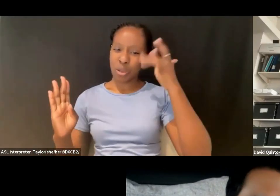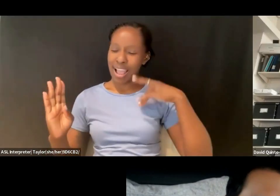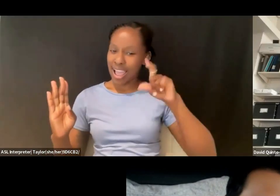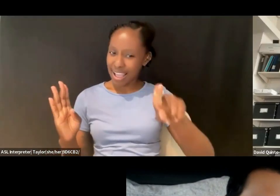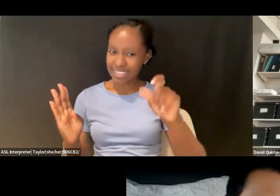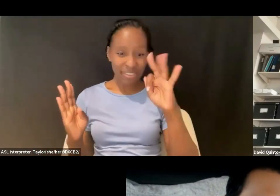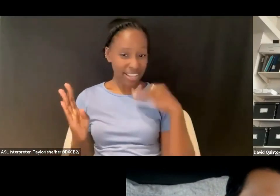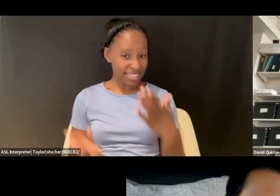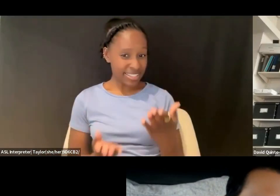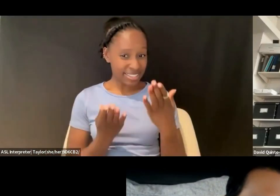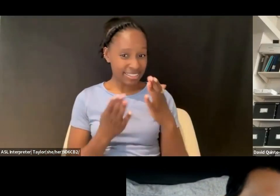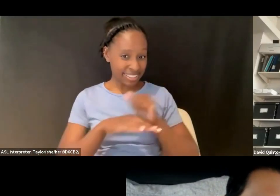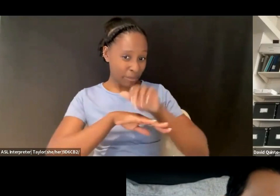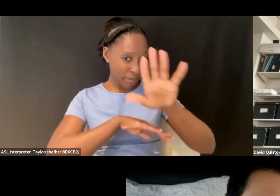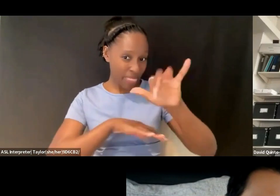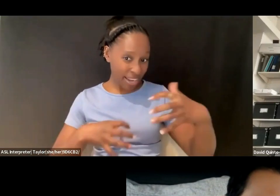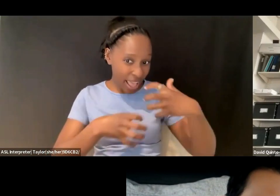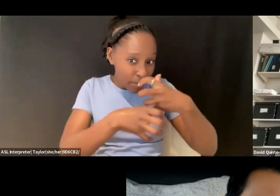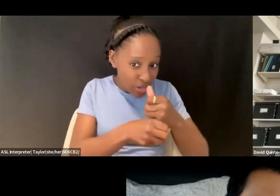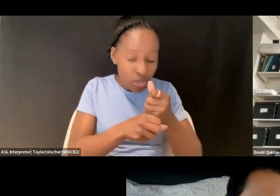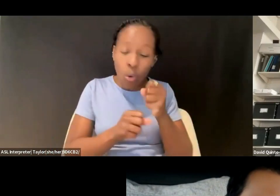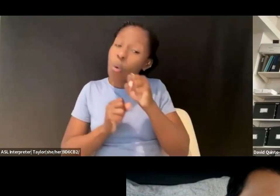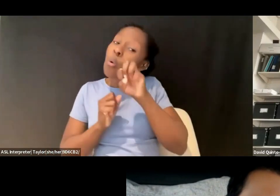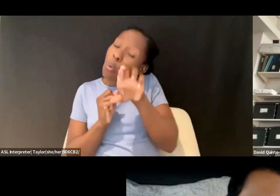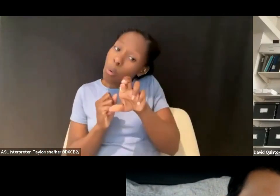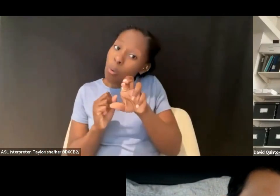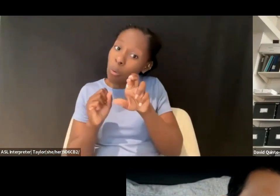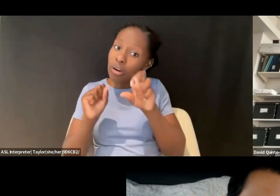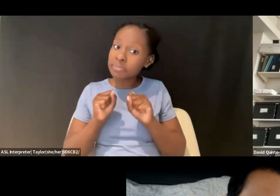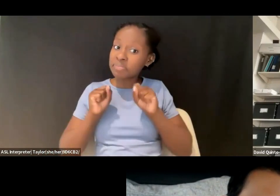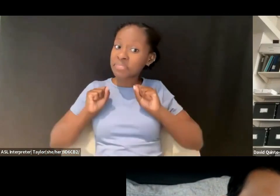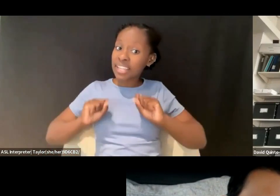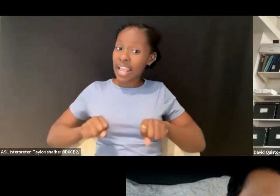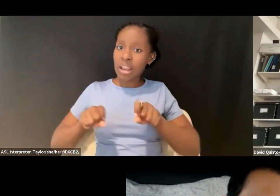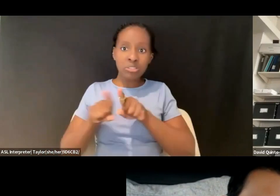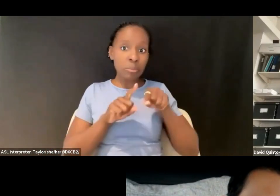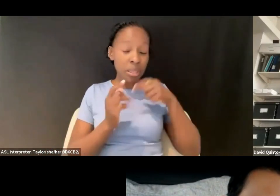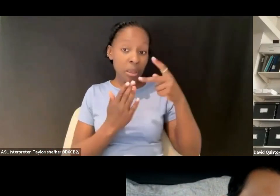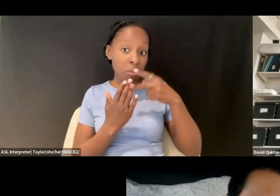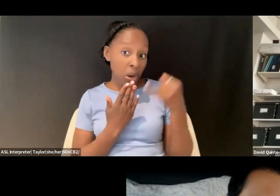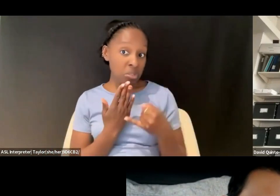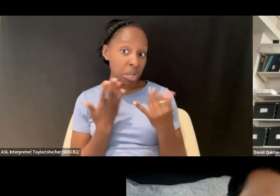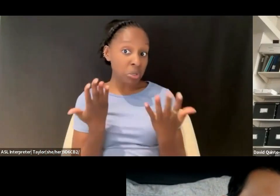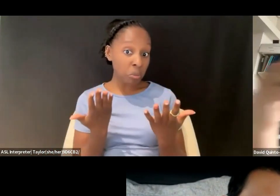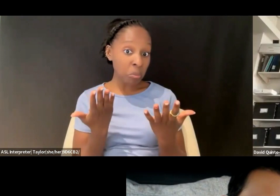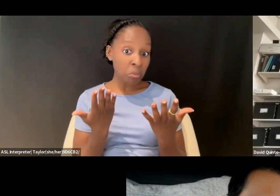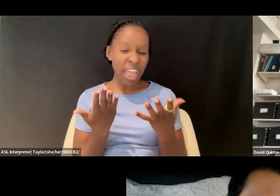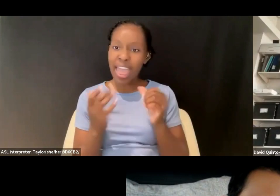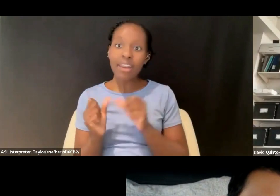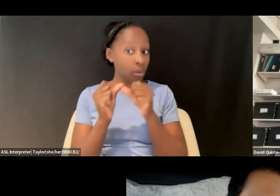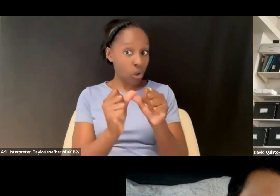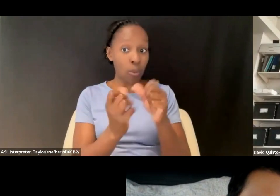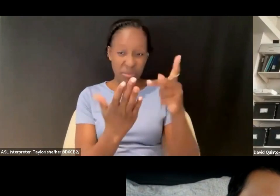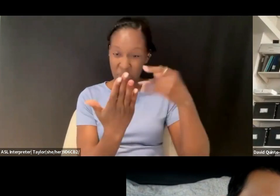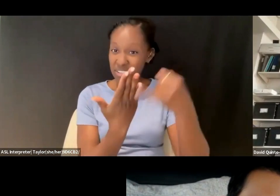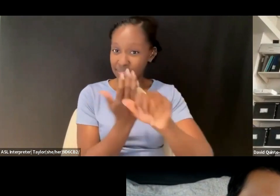as an abstract, or can it also be a project, an ongoing project, but actually